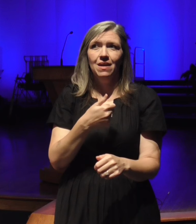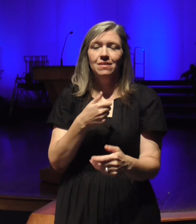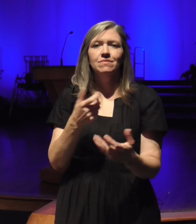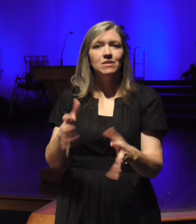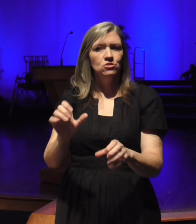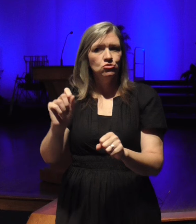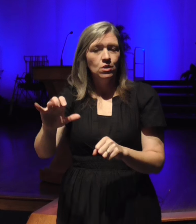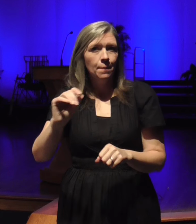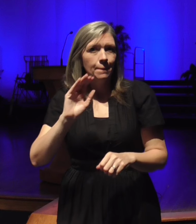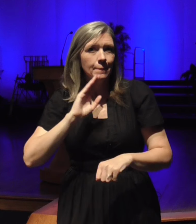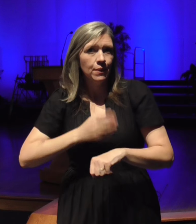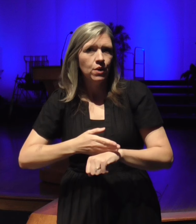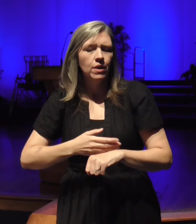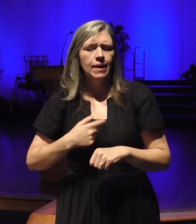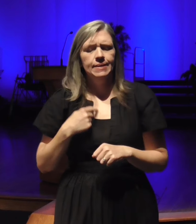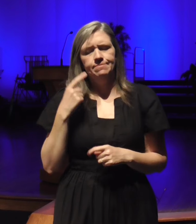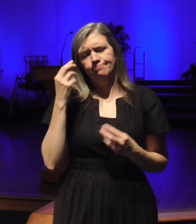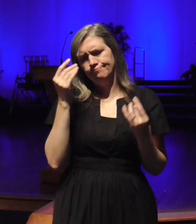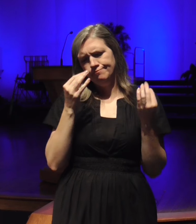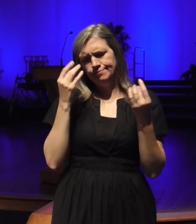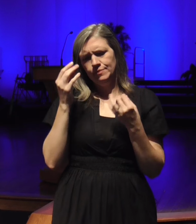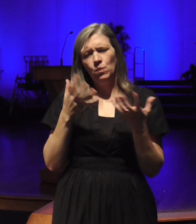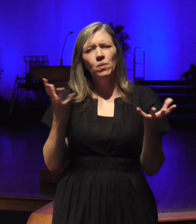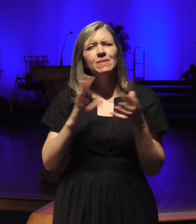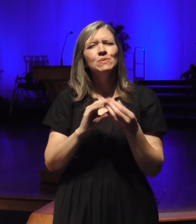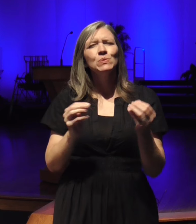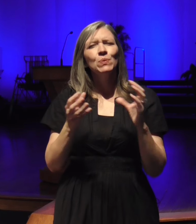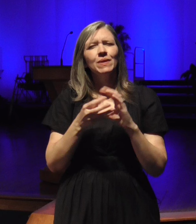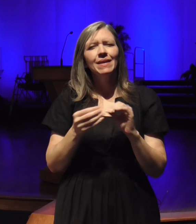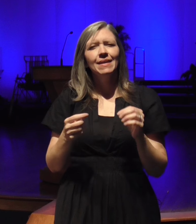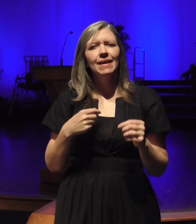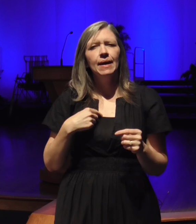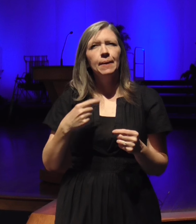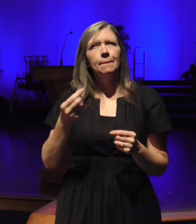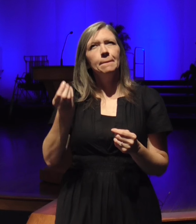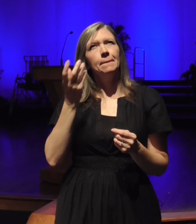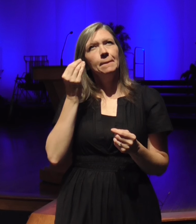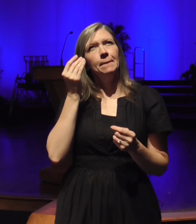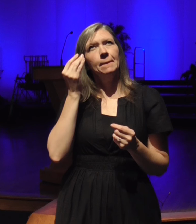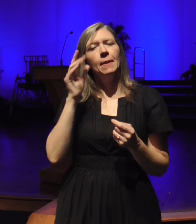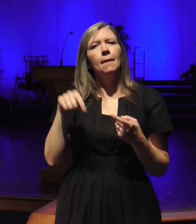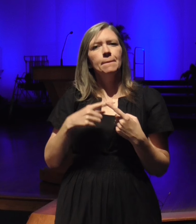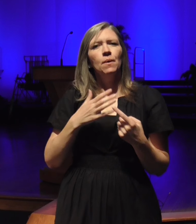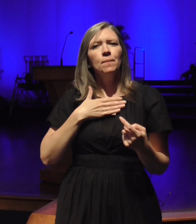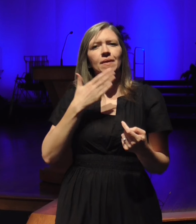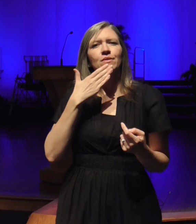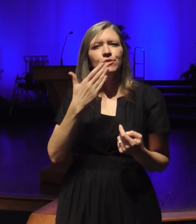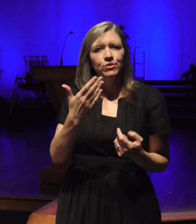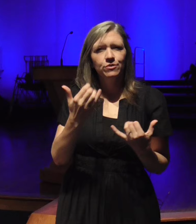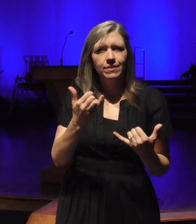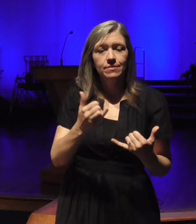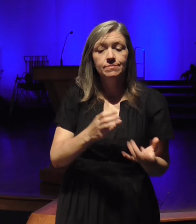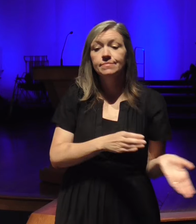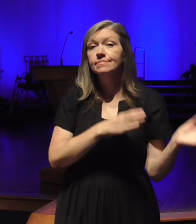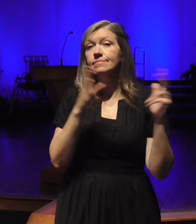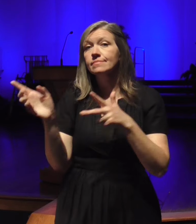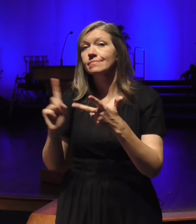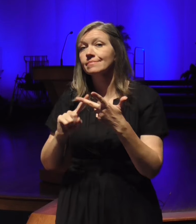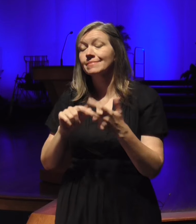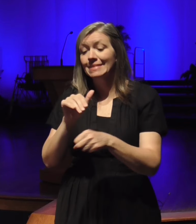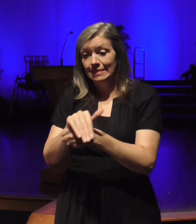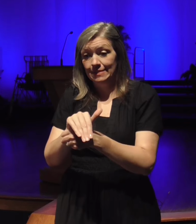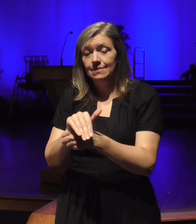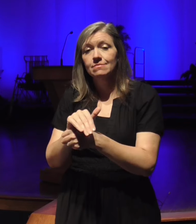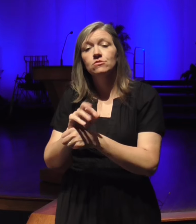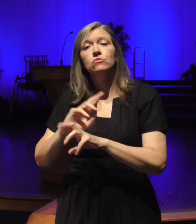going to ask myself, or Rainbow Day Camp, shout out, starts tomorrow. What is the story I'm telling myself about